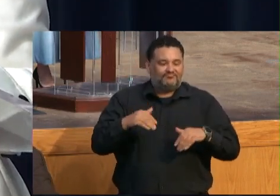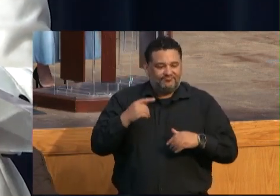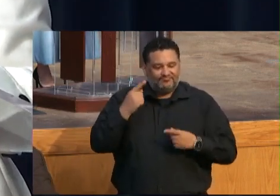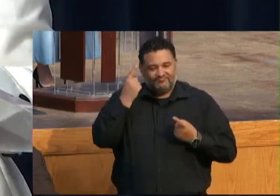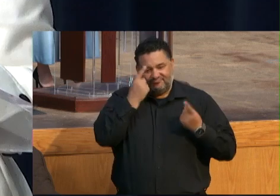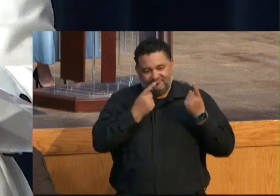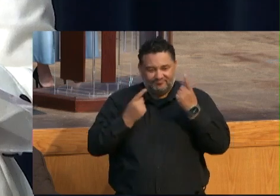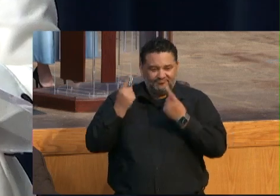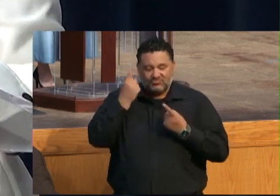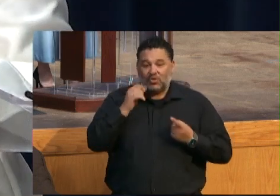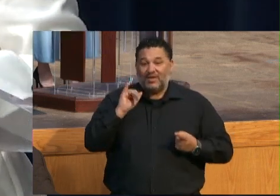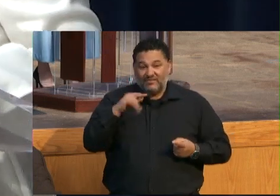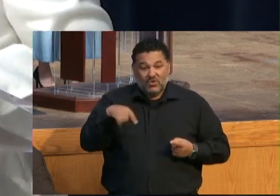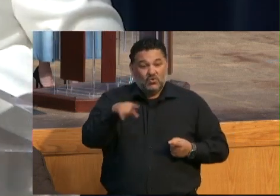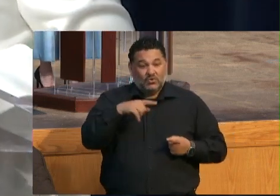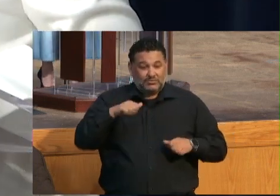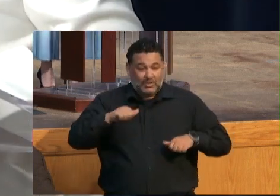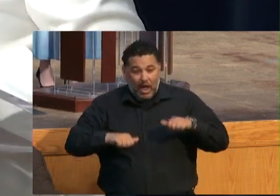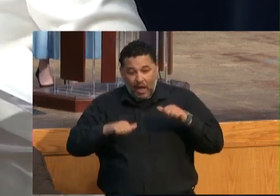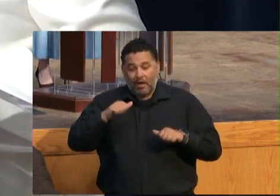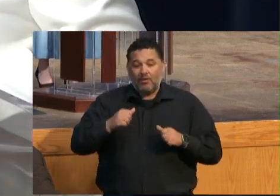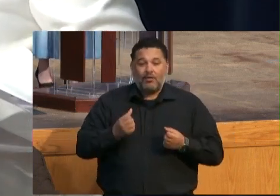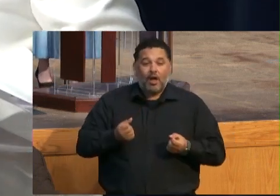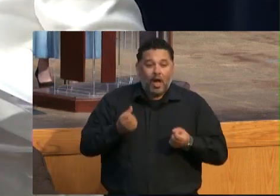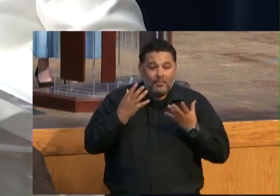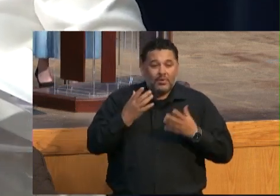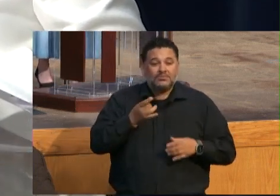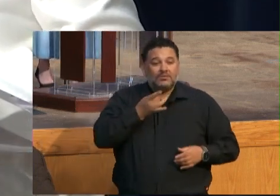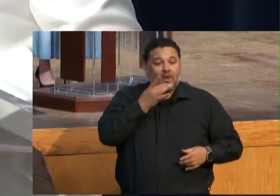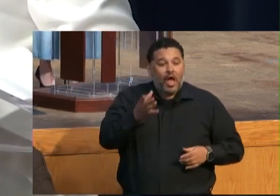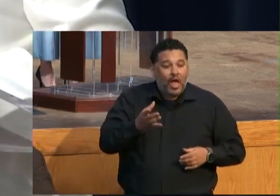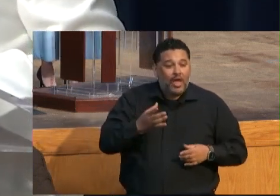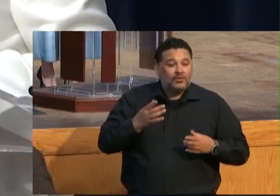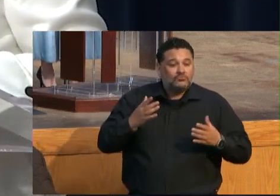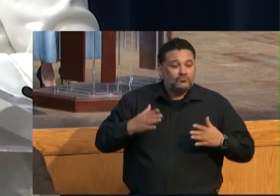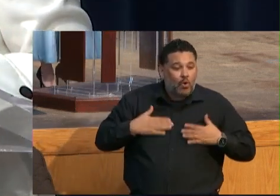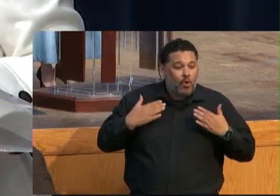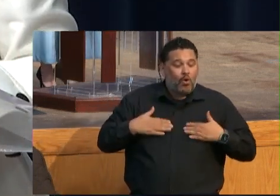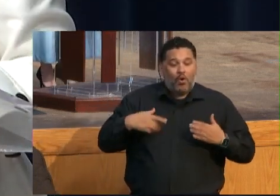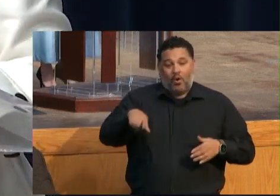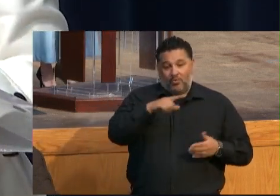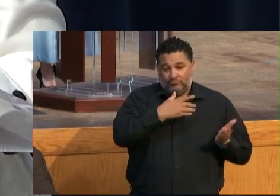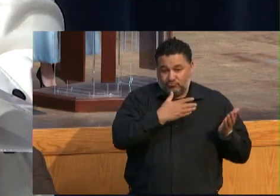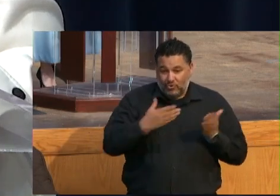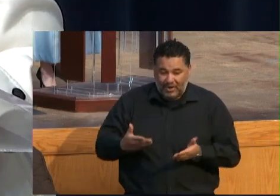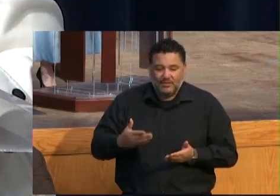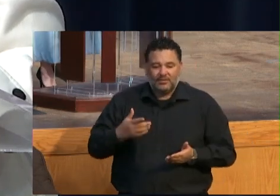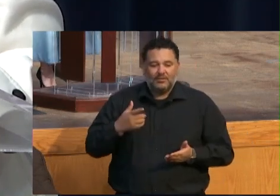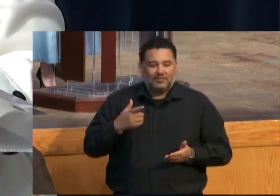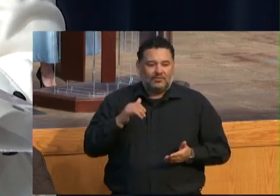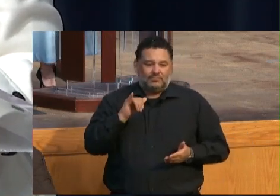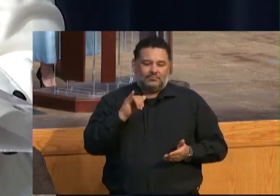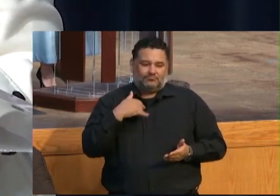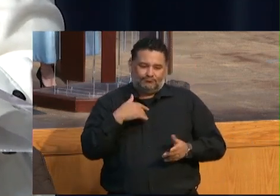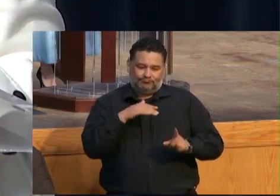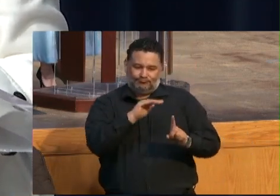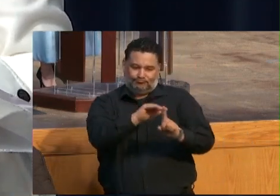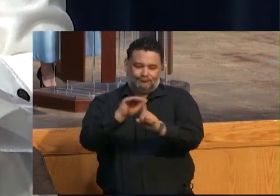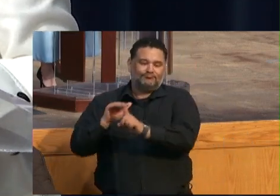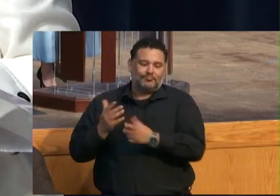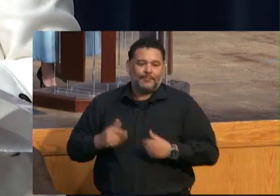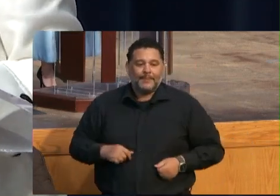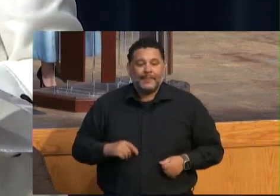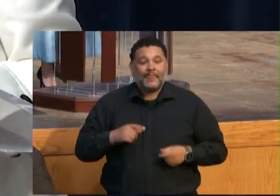how much light and joy you bring, just let that be the reminder. And while you're away and I'm struggling to